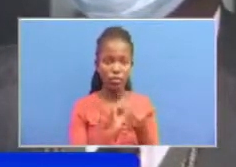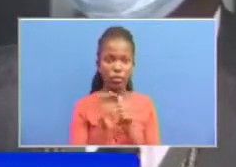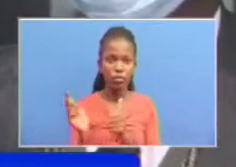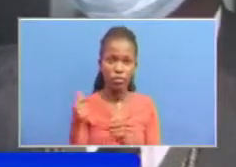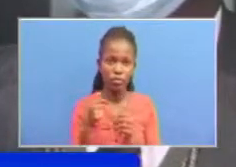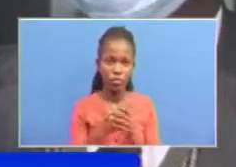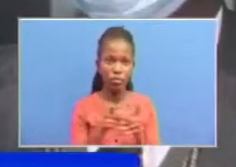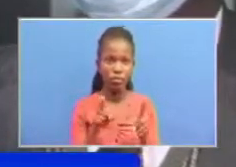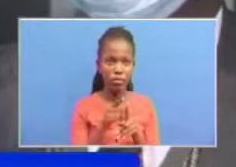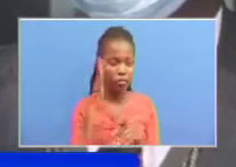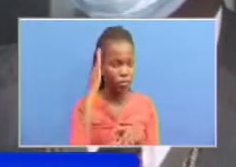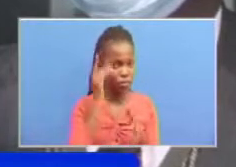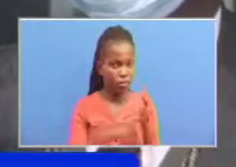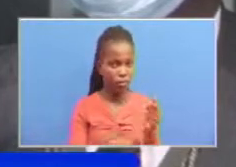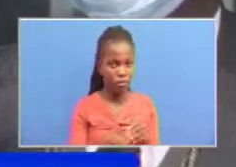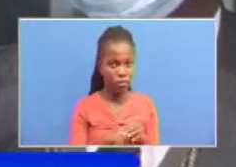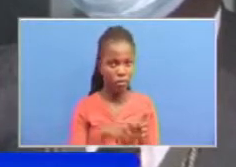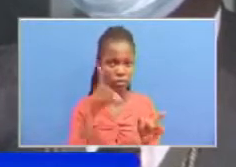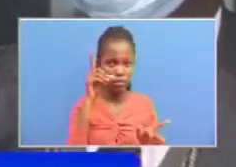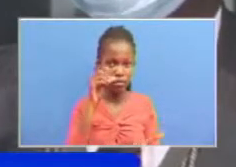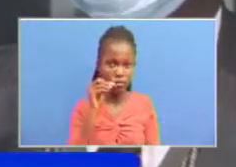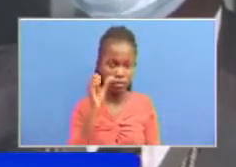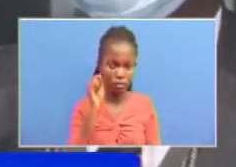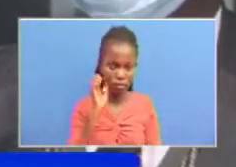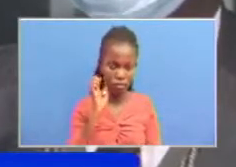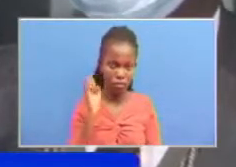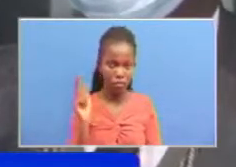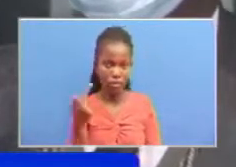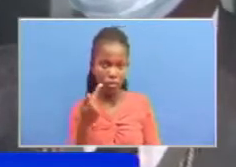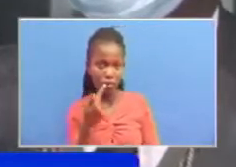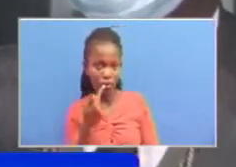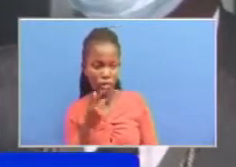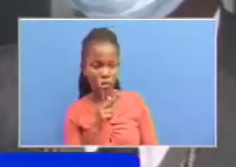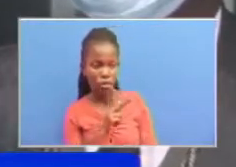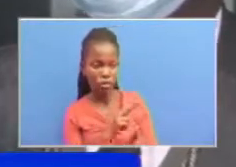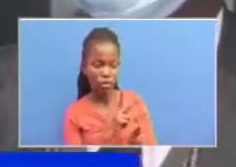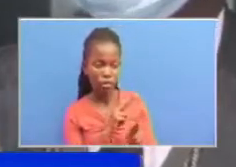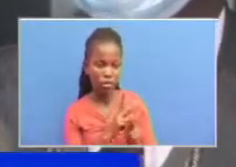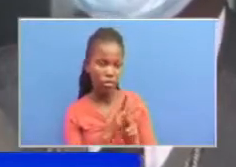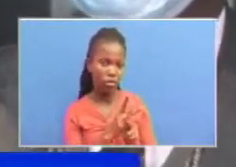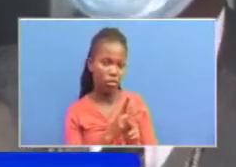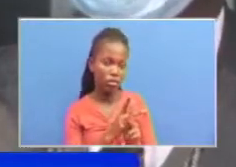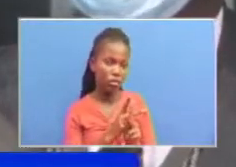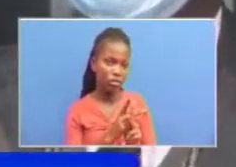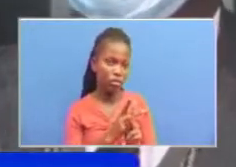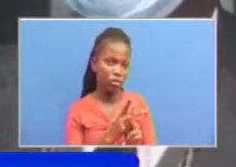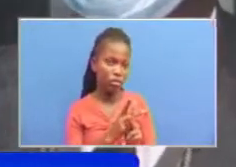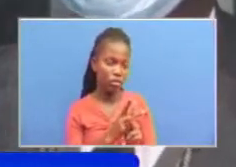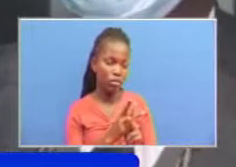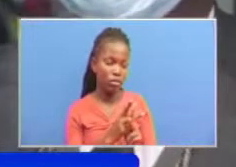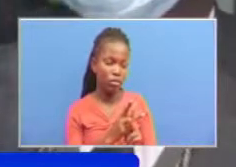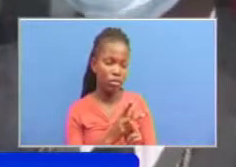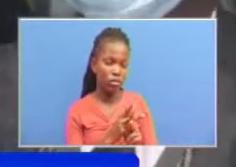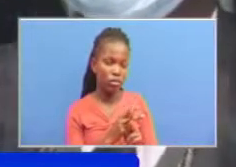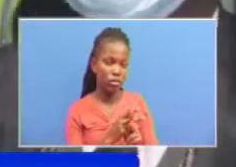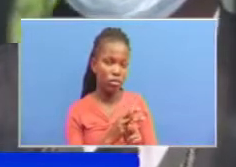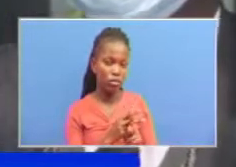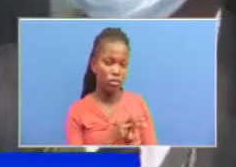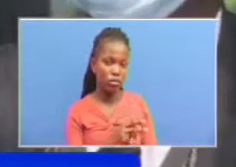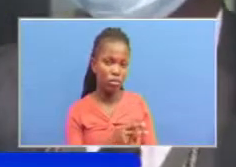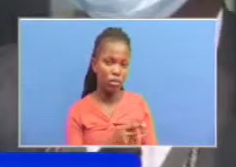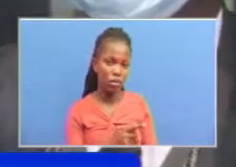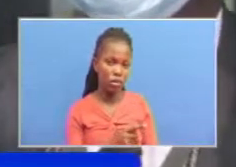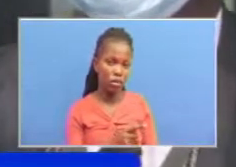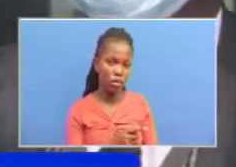know very well that the first dose goes a long way to offer protection. So really, already we have about 1 million